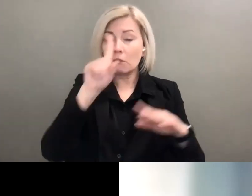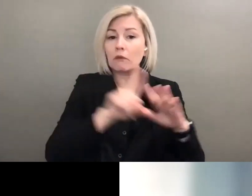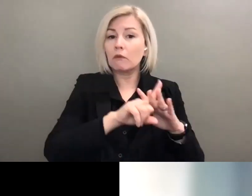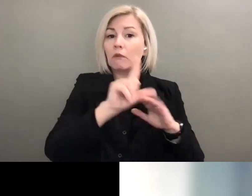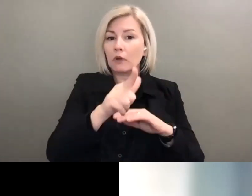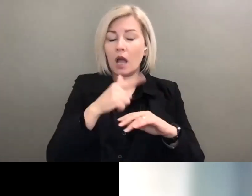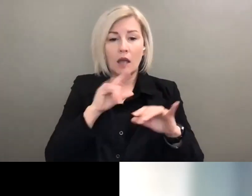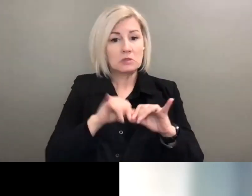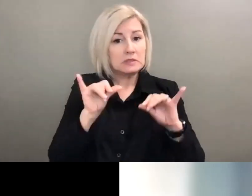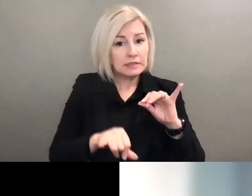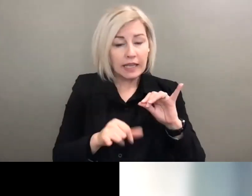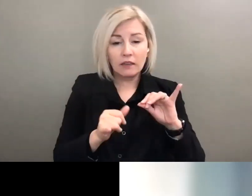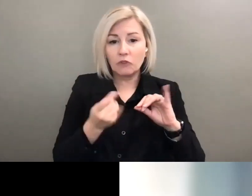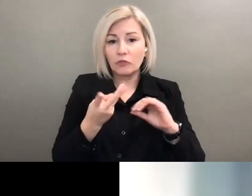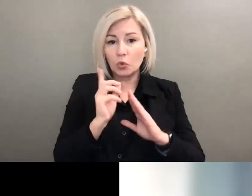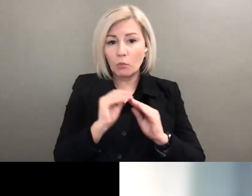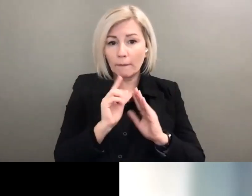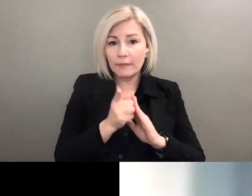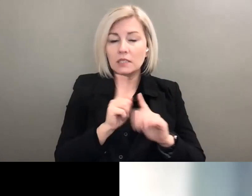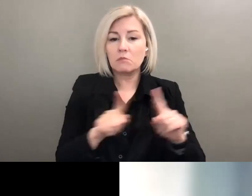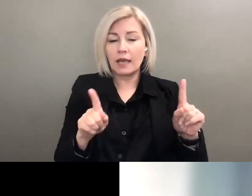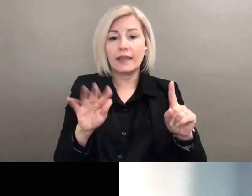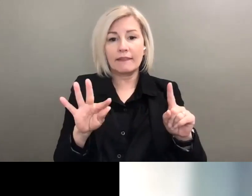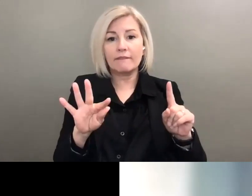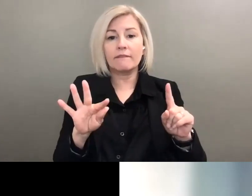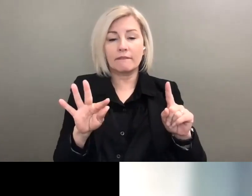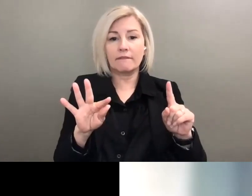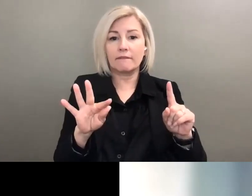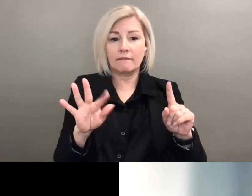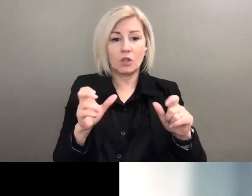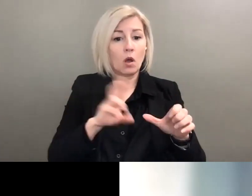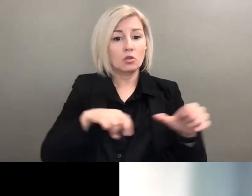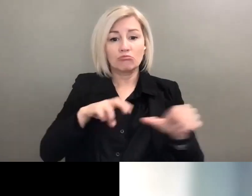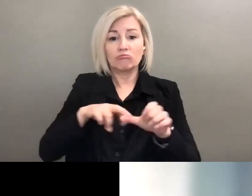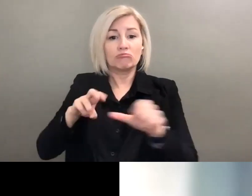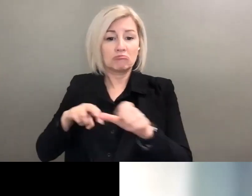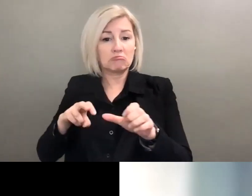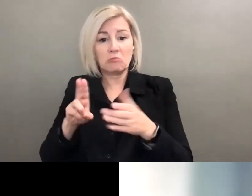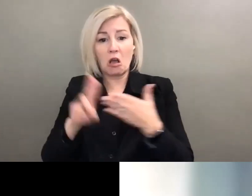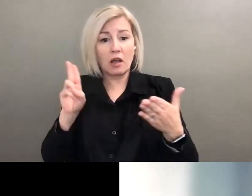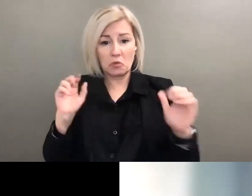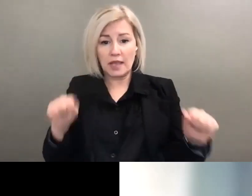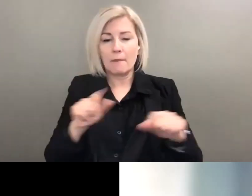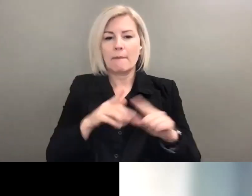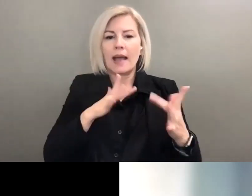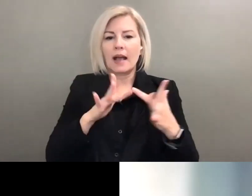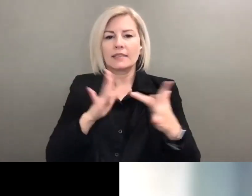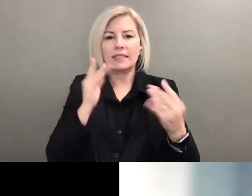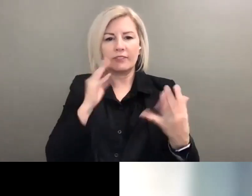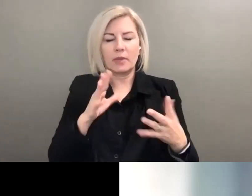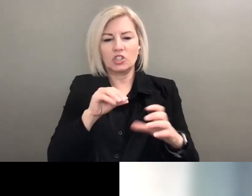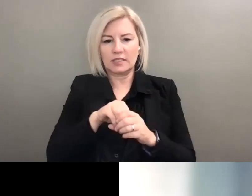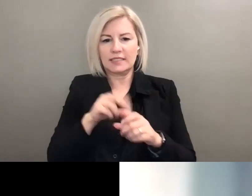on for a few more minutes here, but if you want to go ahead and drop off, you're welcome to do that. My contact information is going in the